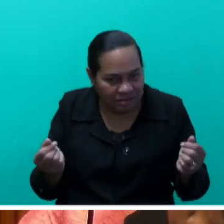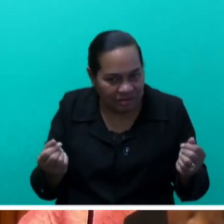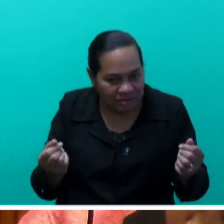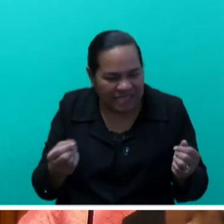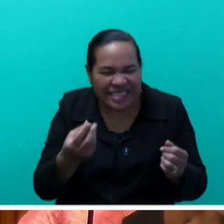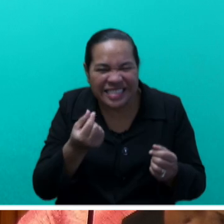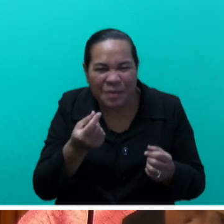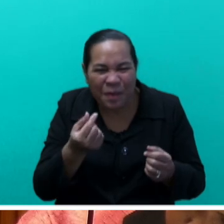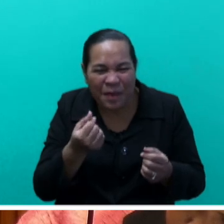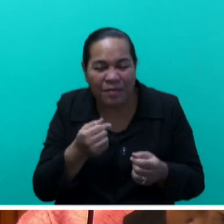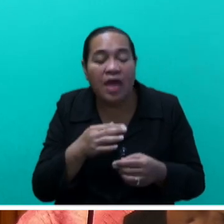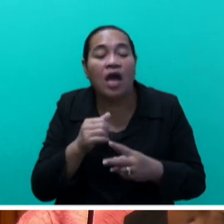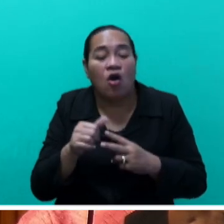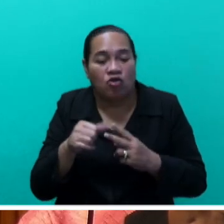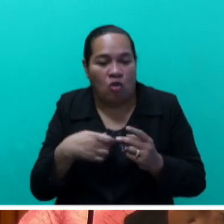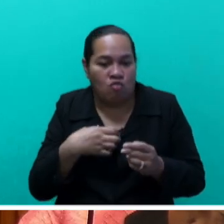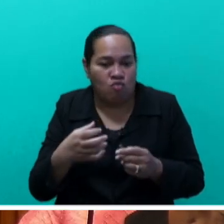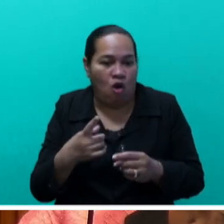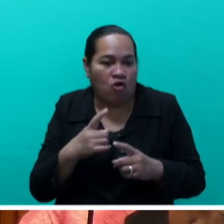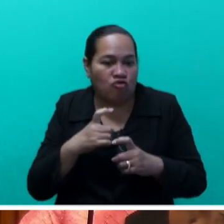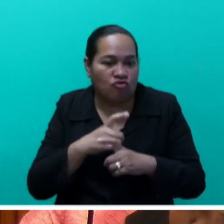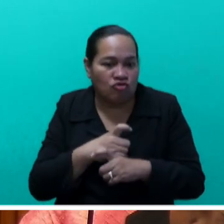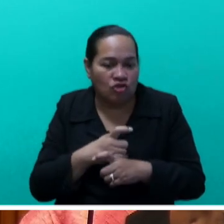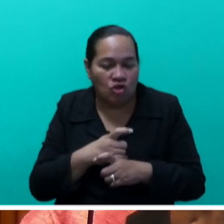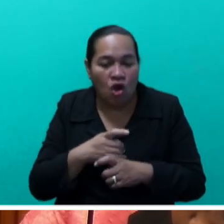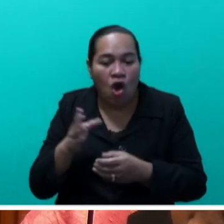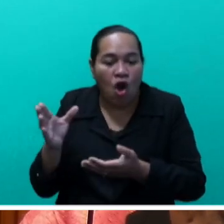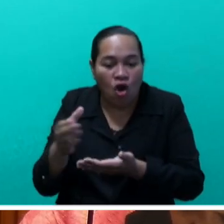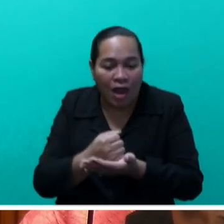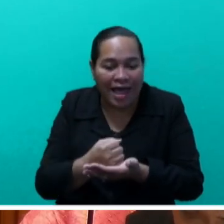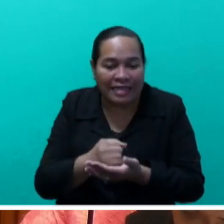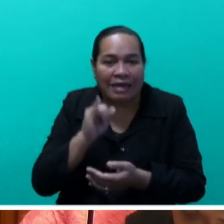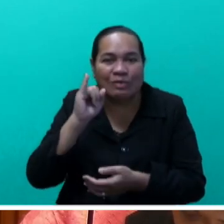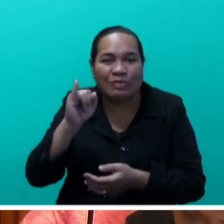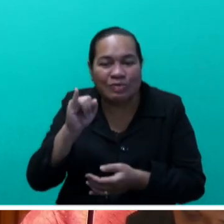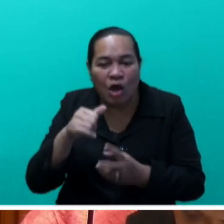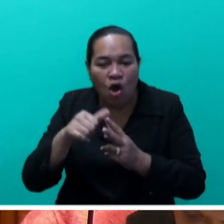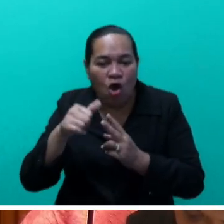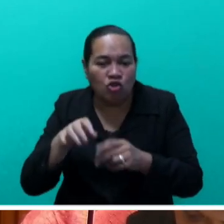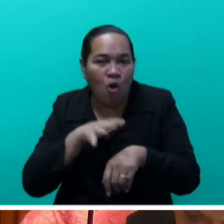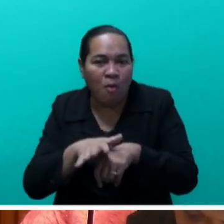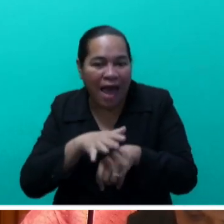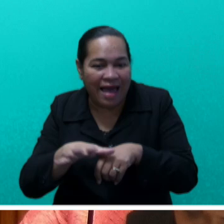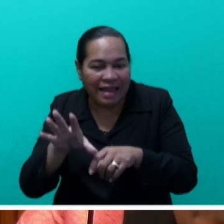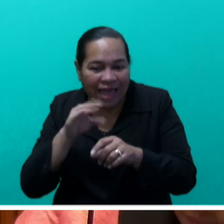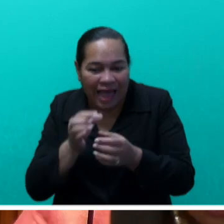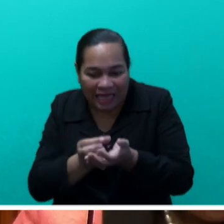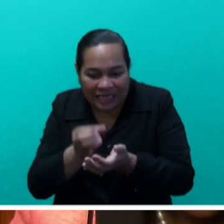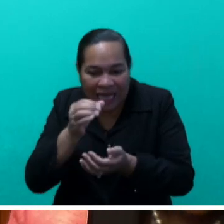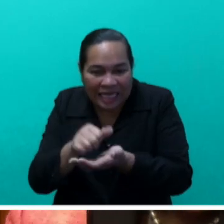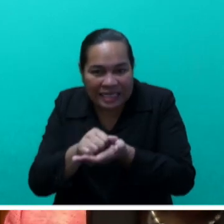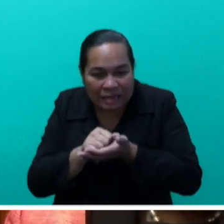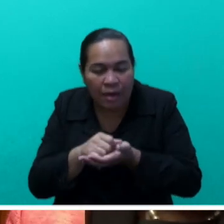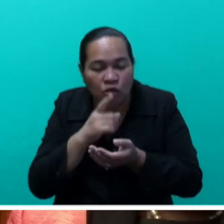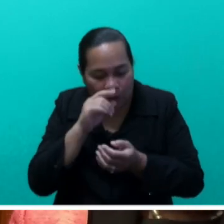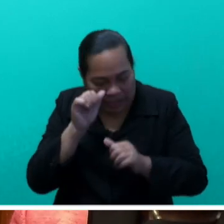which is then followed by the more complex collection of urine and blood samples for biochemical analysis. This is the third time